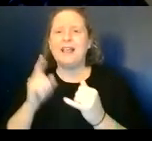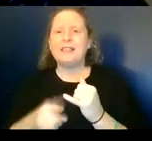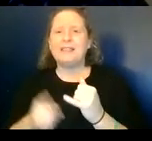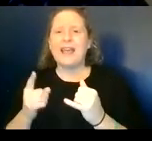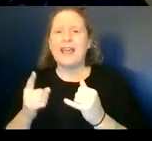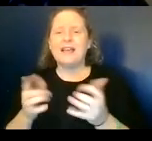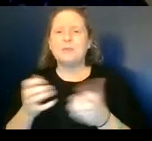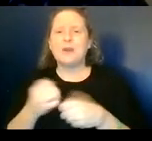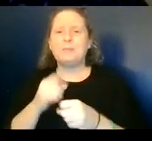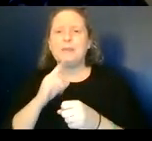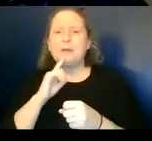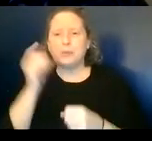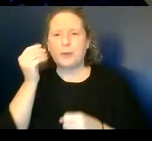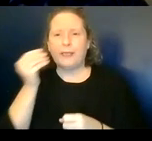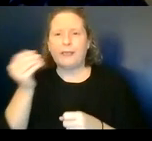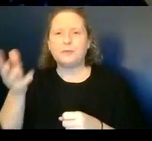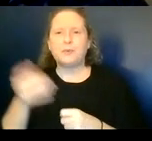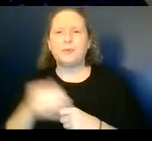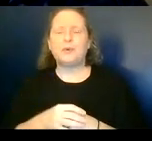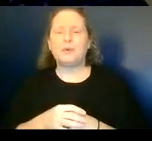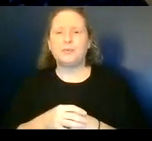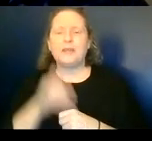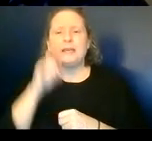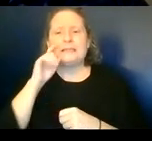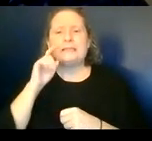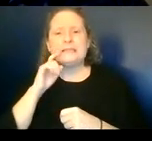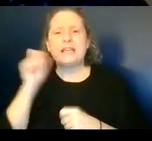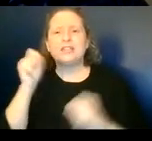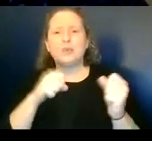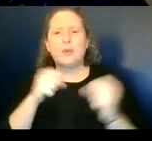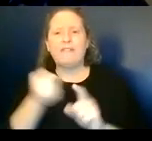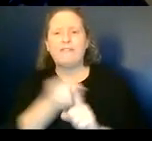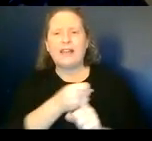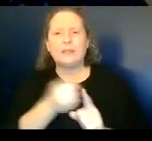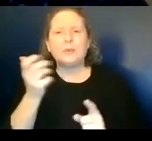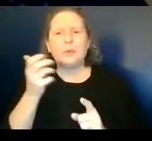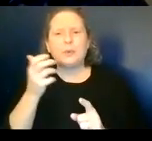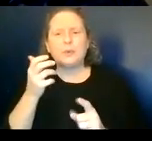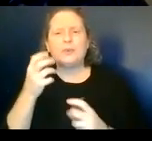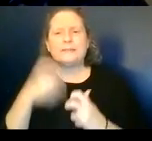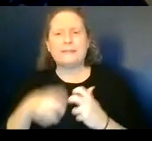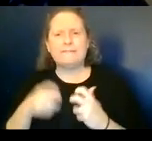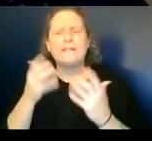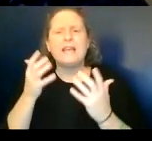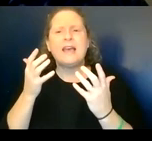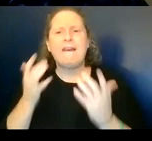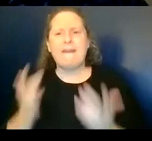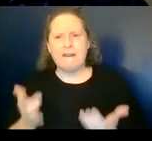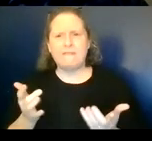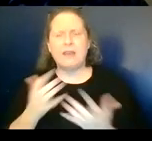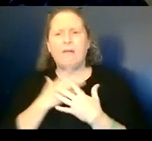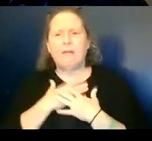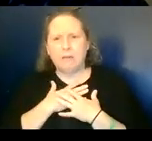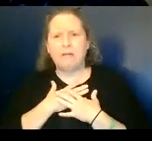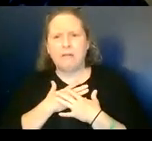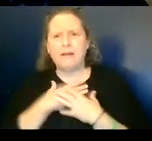to reference is that this is, sexual violence is a really heavy topic, right? And so we're here to learn about this topic